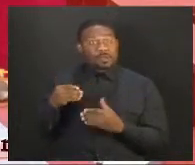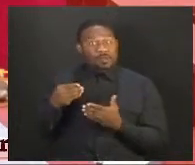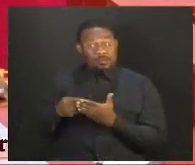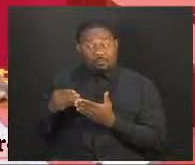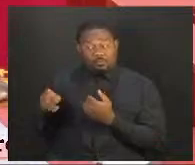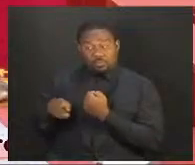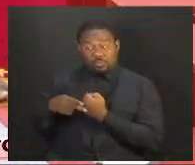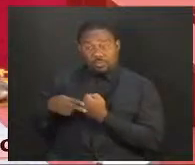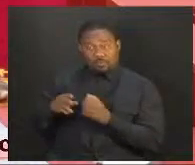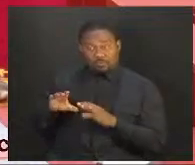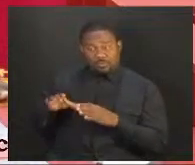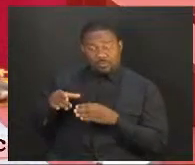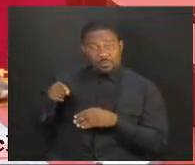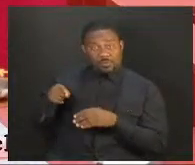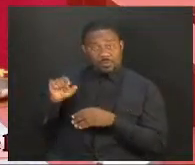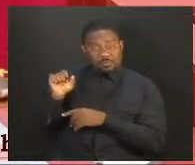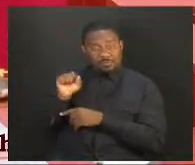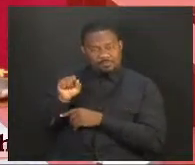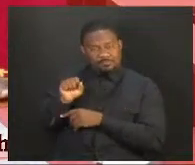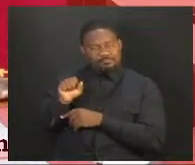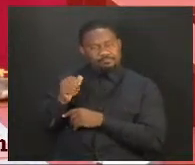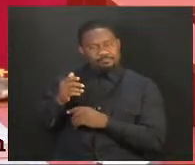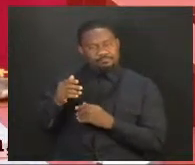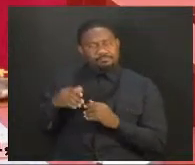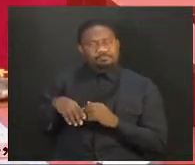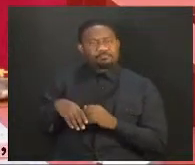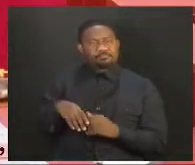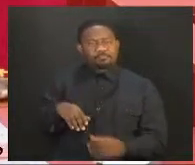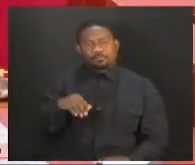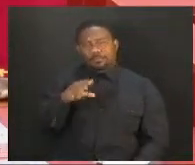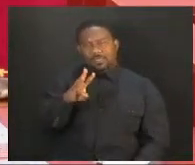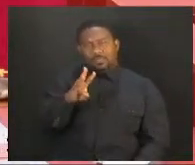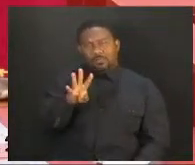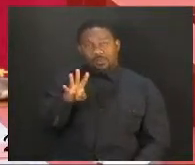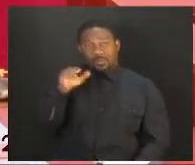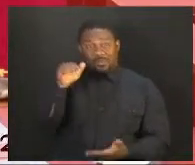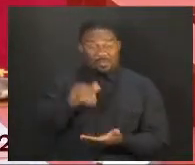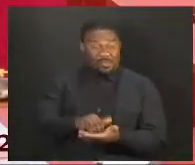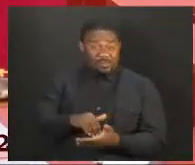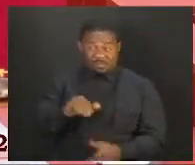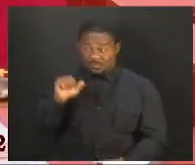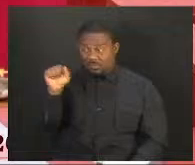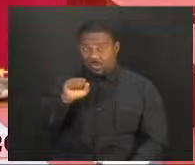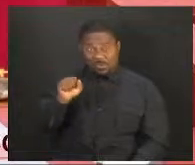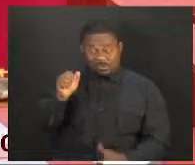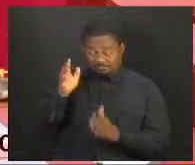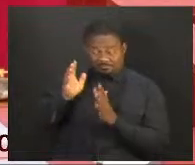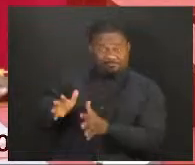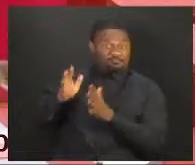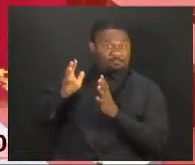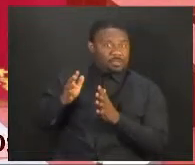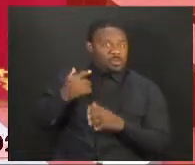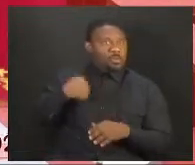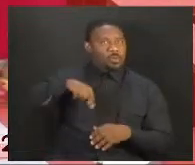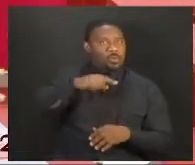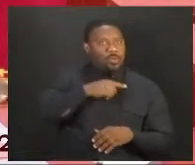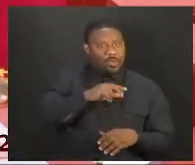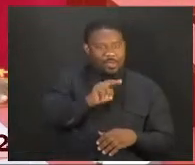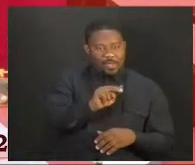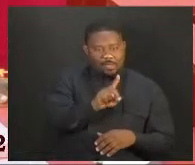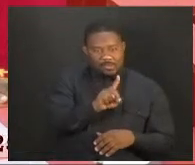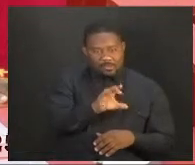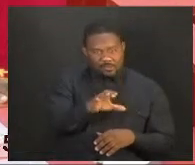the sinking fund in dollar, has a balance of $64,000 US. Mr. Speaker, when we were leaving office, we left